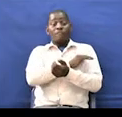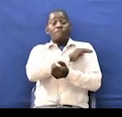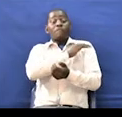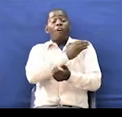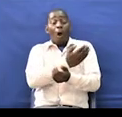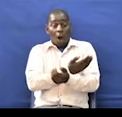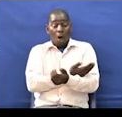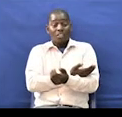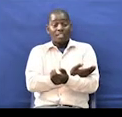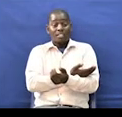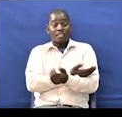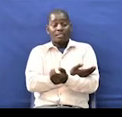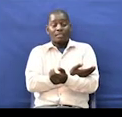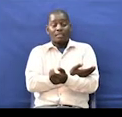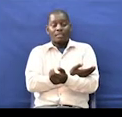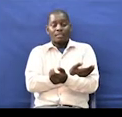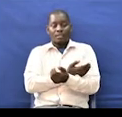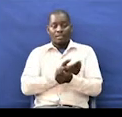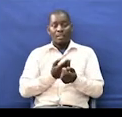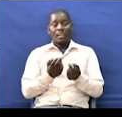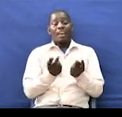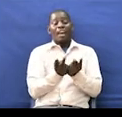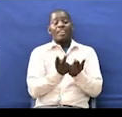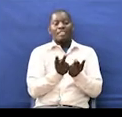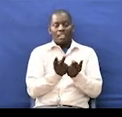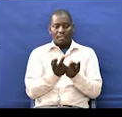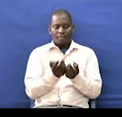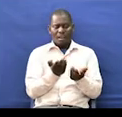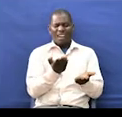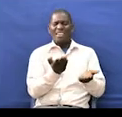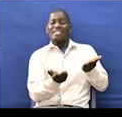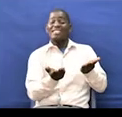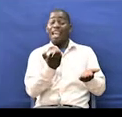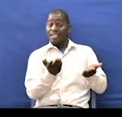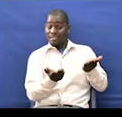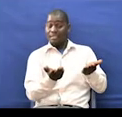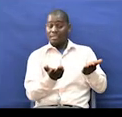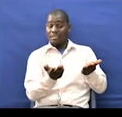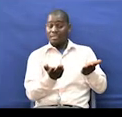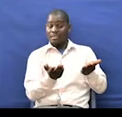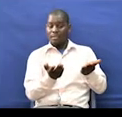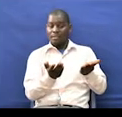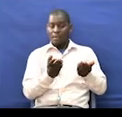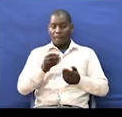force and distance, and this distance should be perpendicular